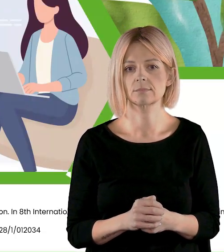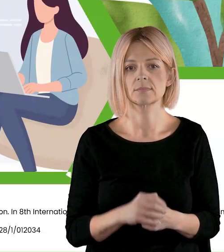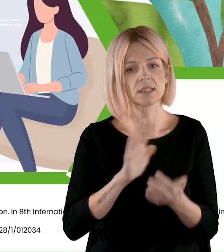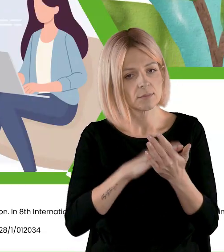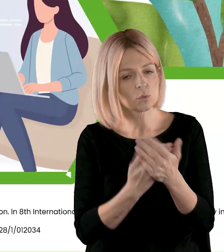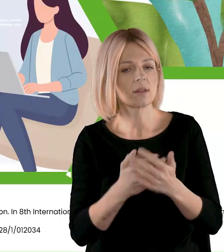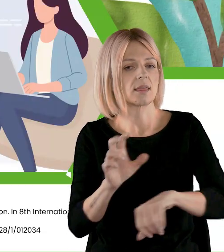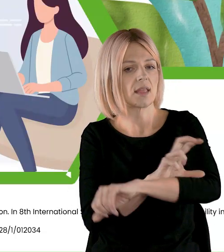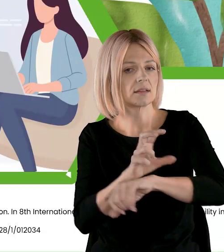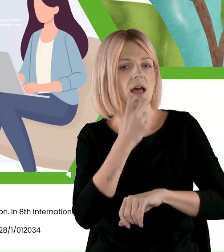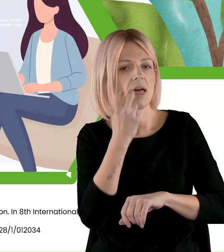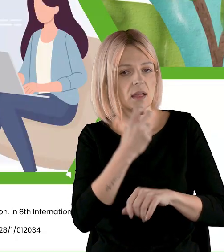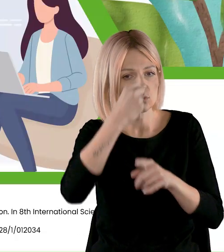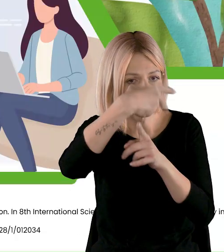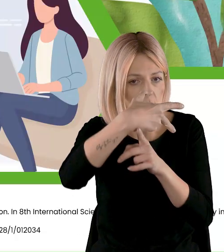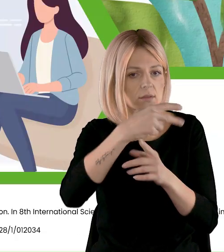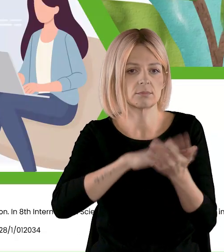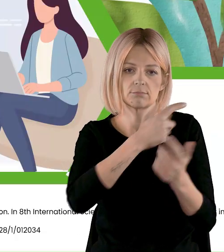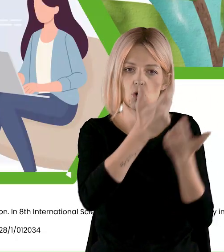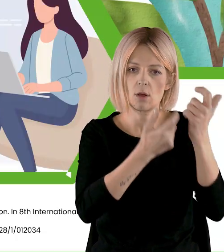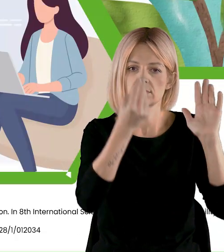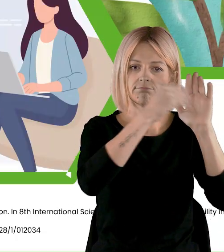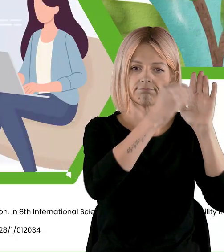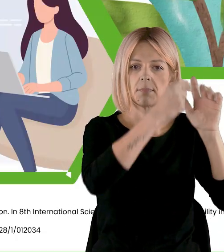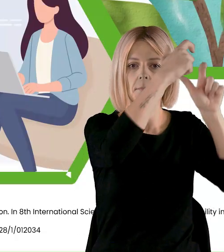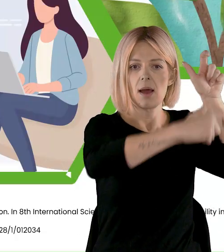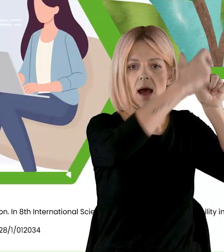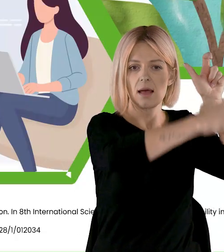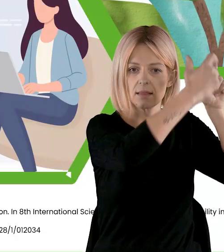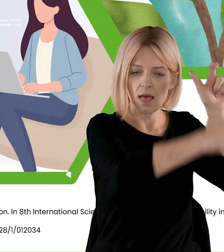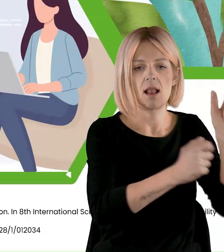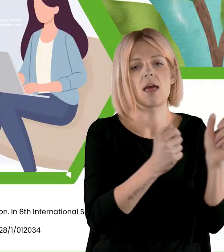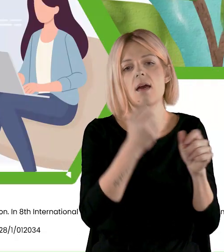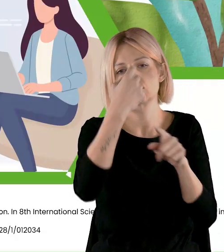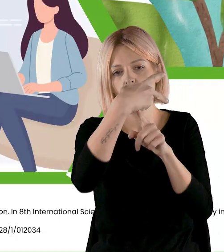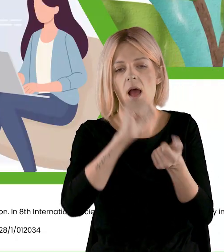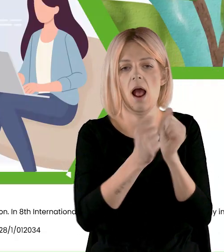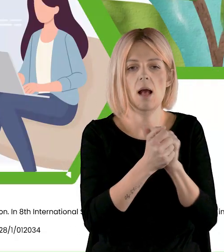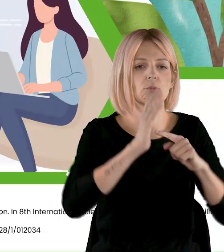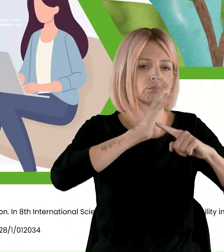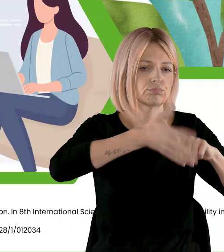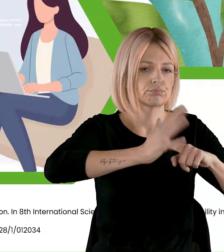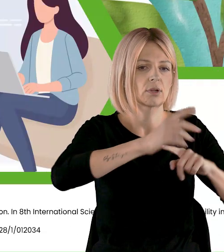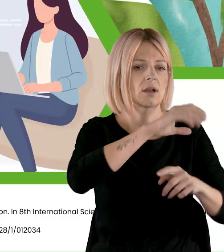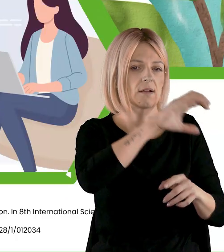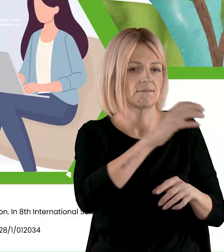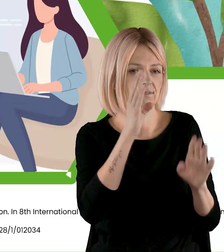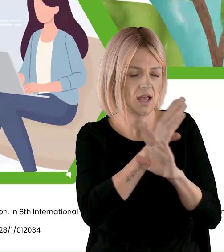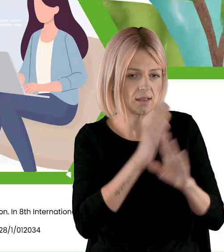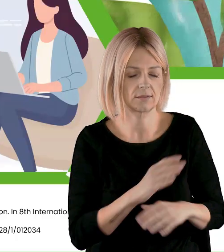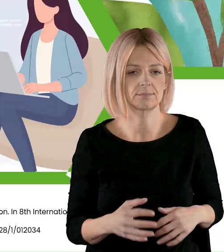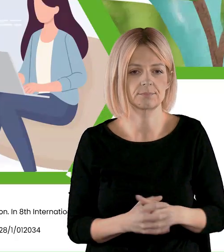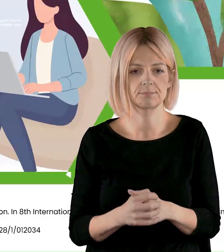solar energy technicians who can install solar panels and wind turbines.